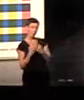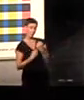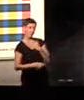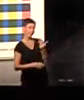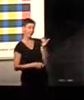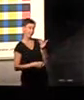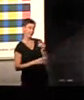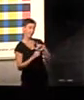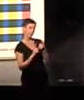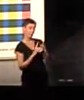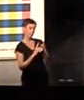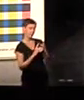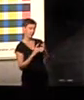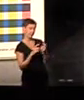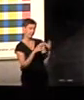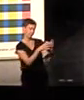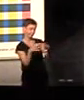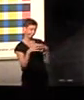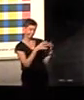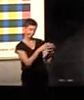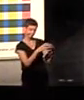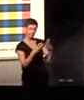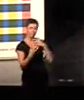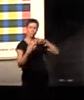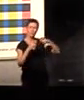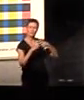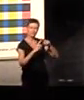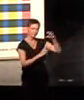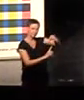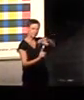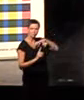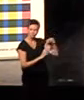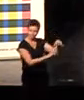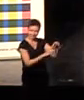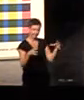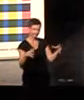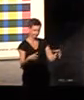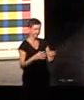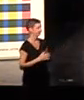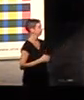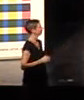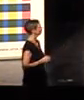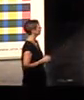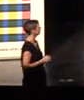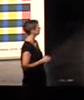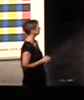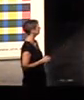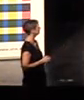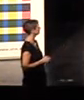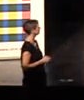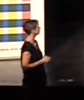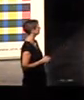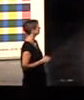us communitie kom us that make up brussel semantiek simplificatie naar dokter bijles frans